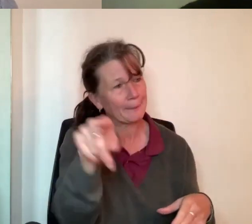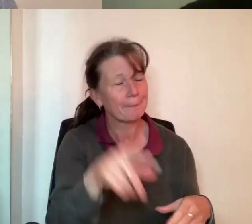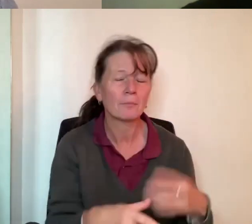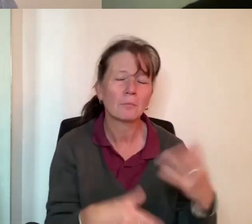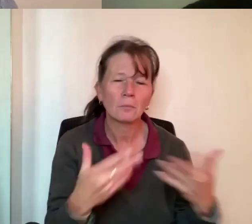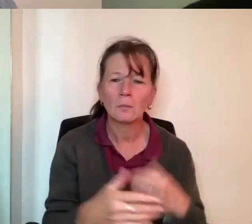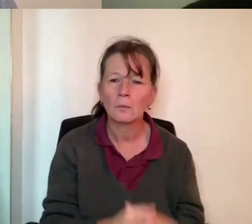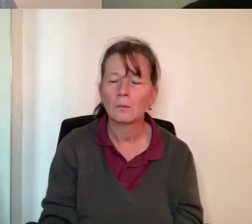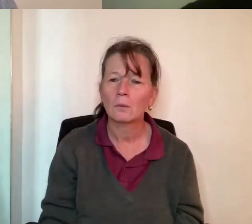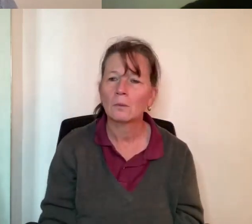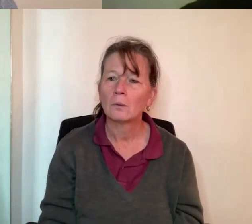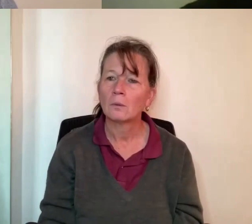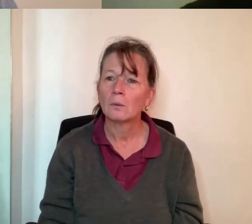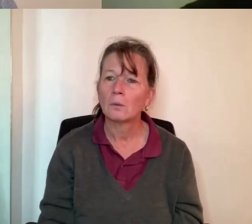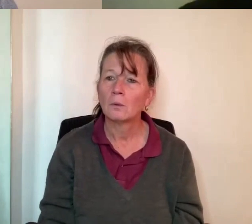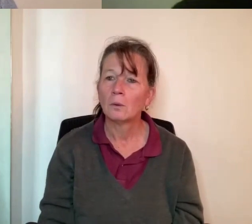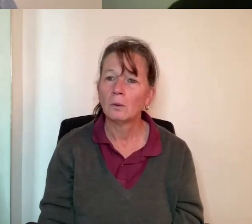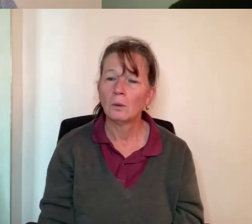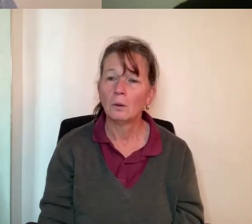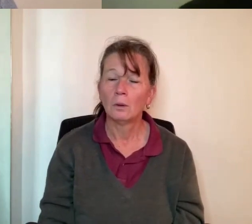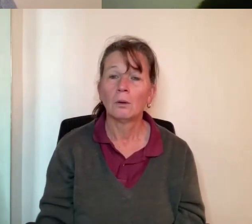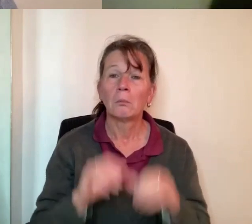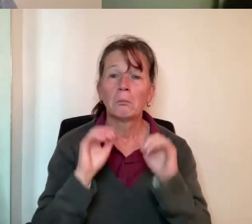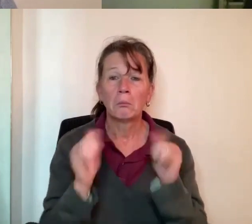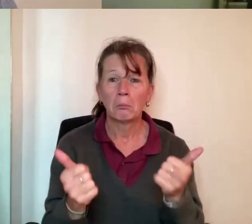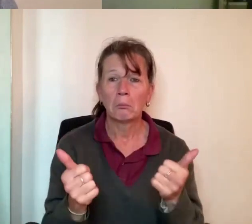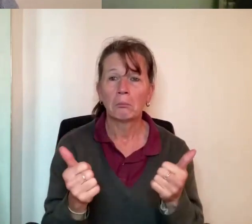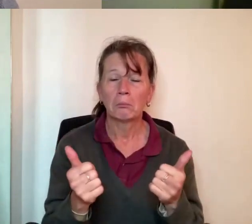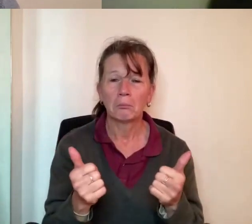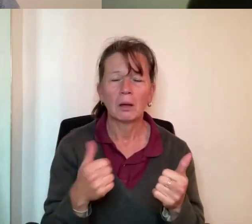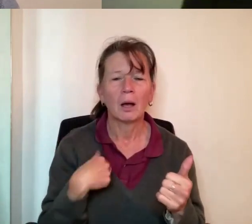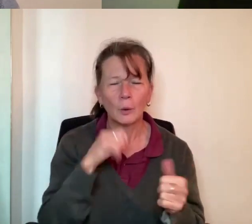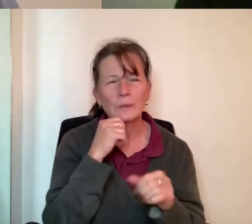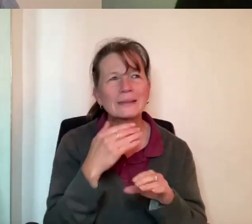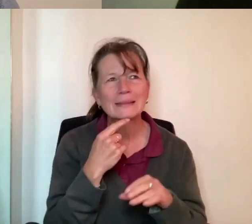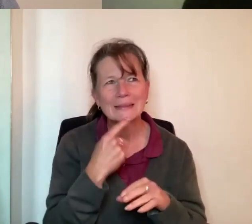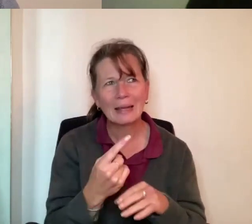is great. And yeah, I would say as well with working with Hera that